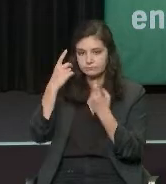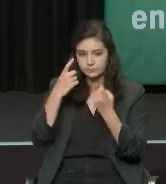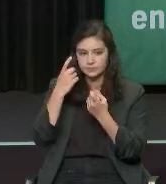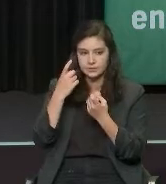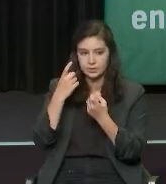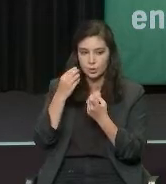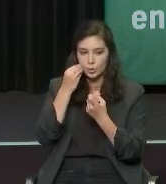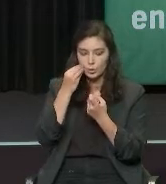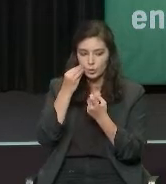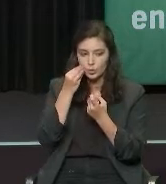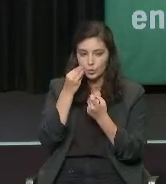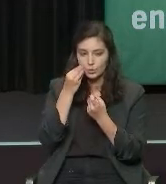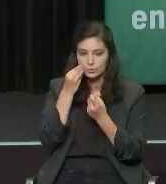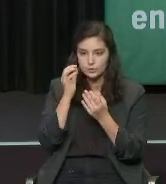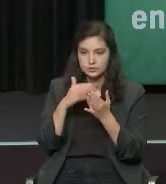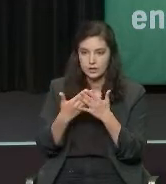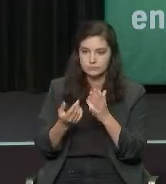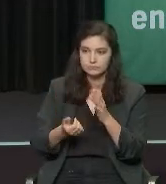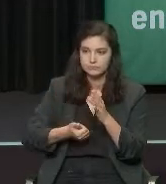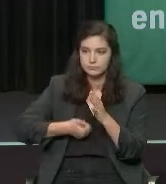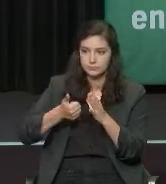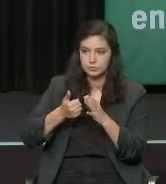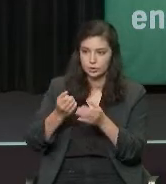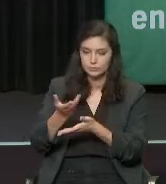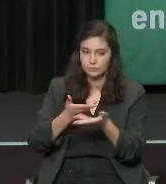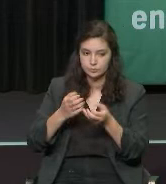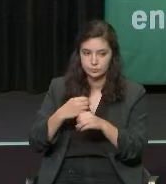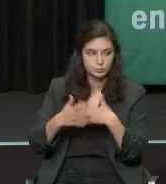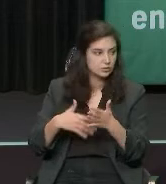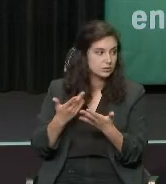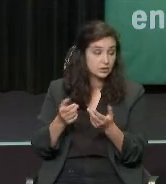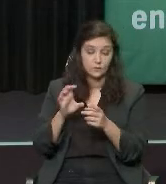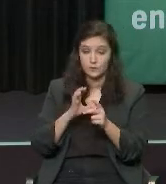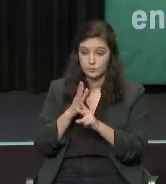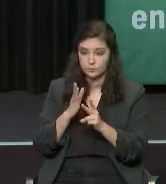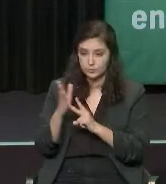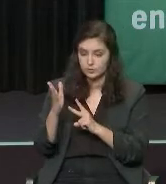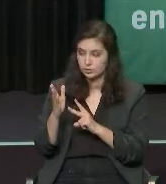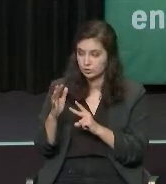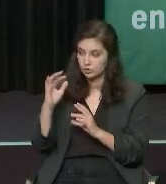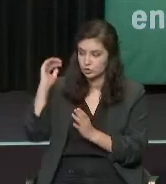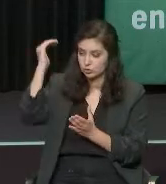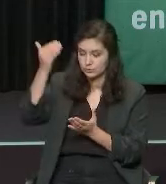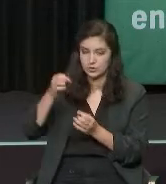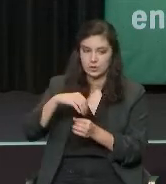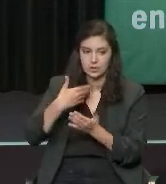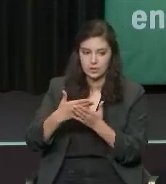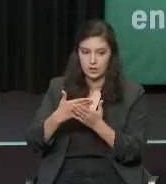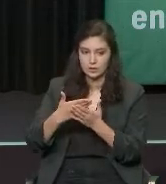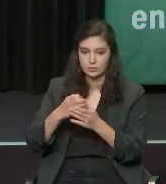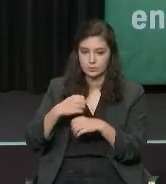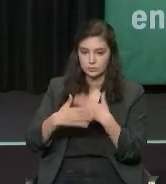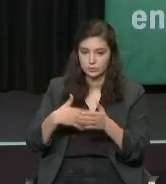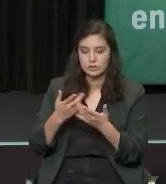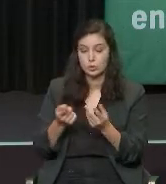on how they can better contribute to the process. And there are two ways in which space agencies and CEOS can contribute to the process.